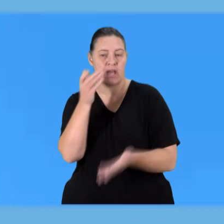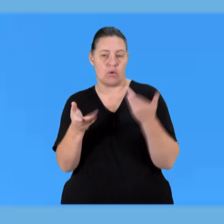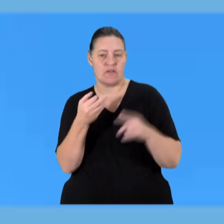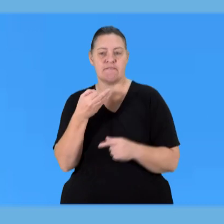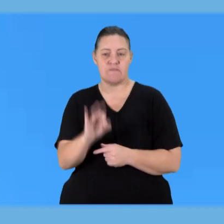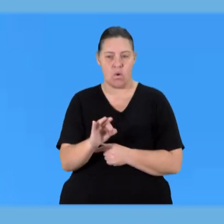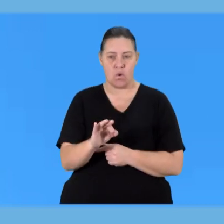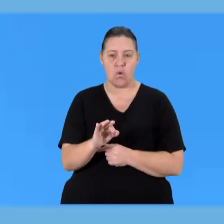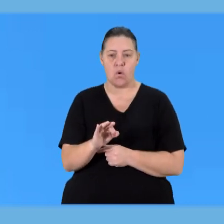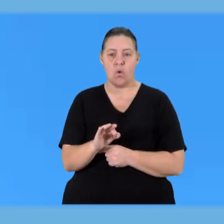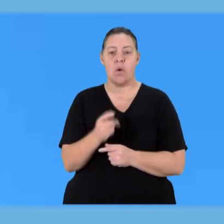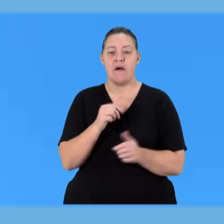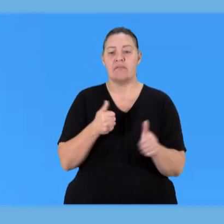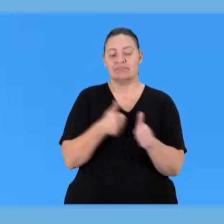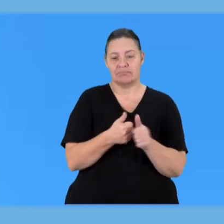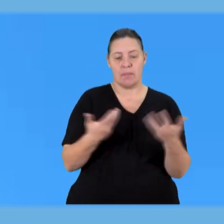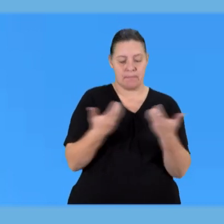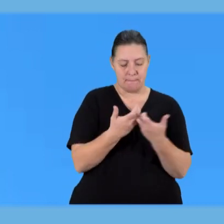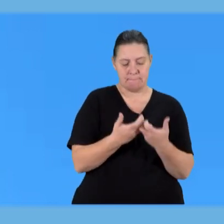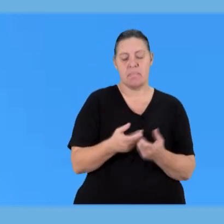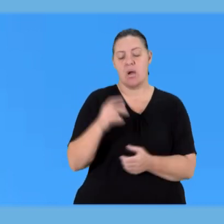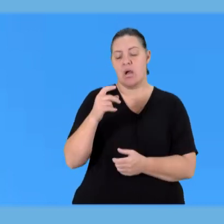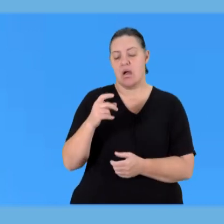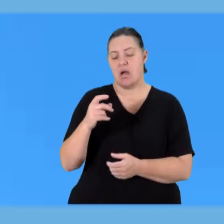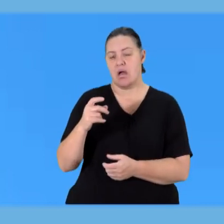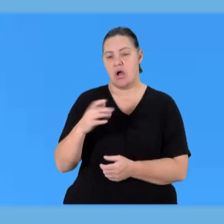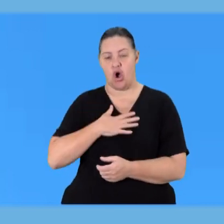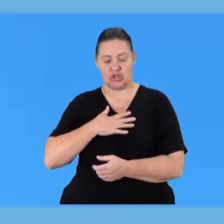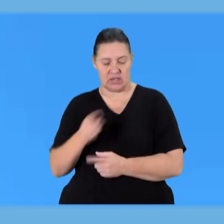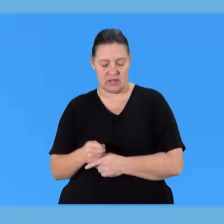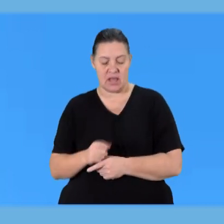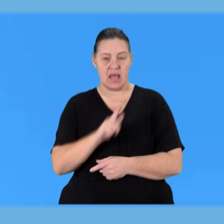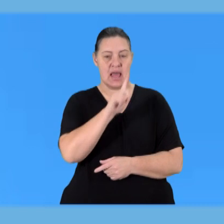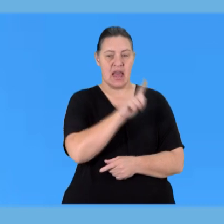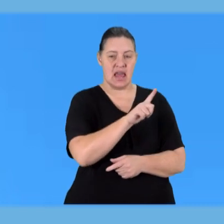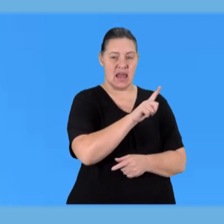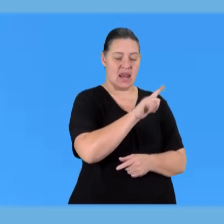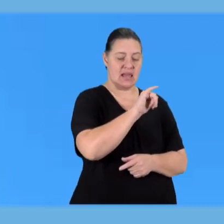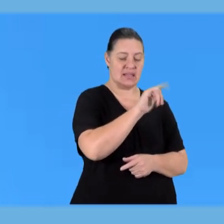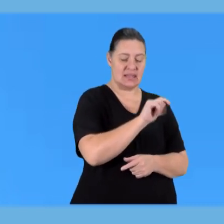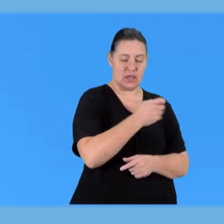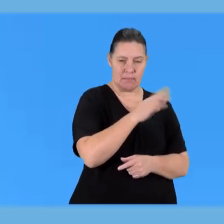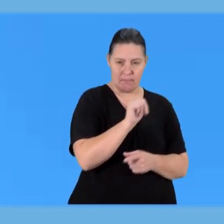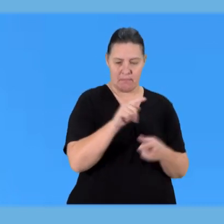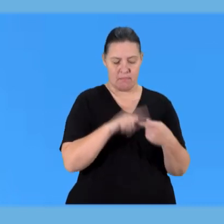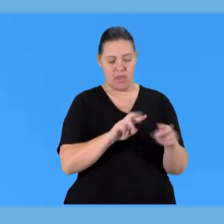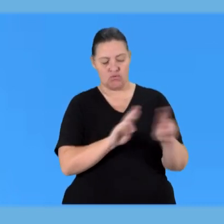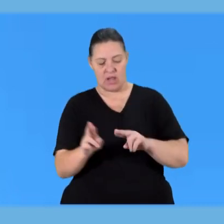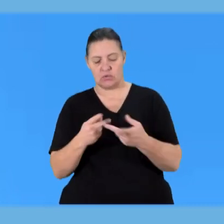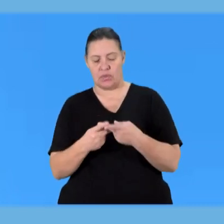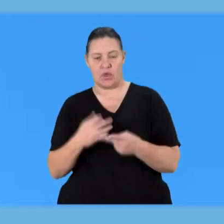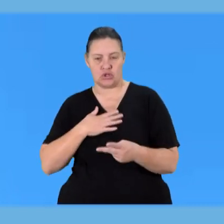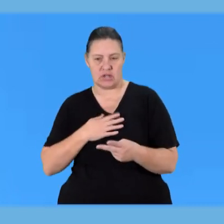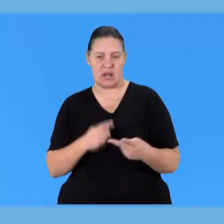word equations for when the following metals react with oxygen. So when lithium reacts with oxygen, when potassium reacts